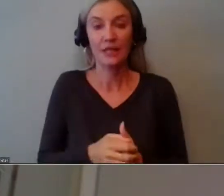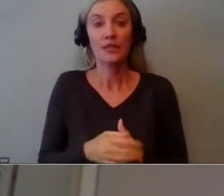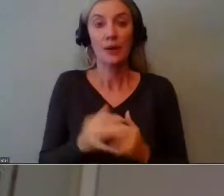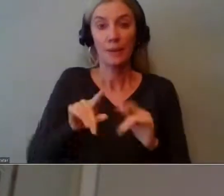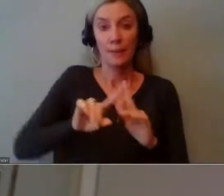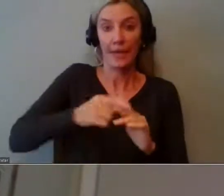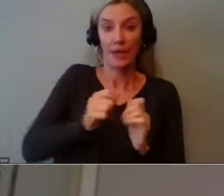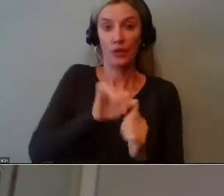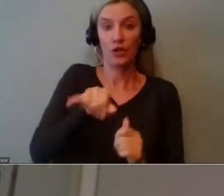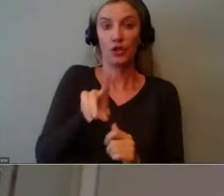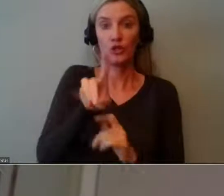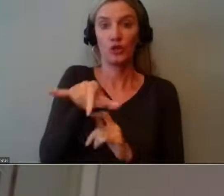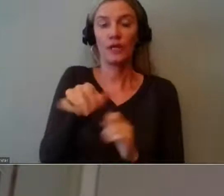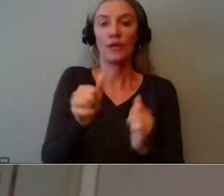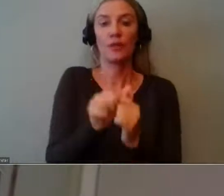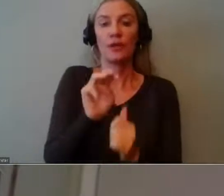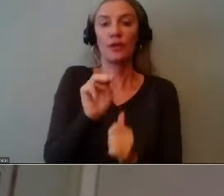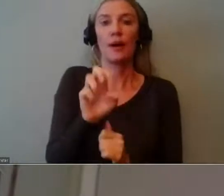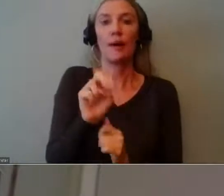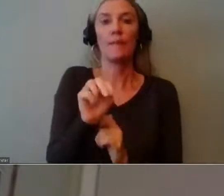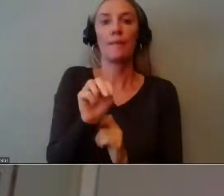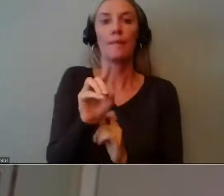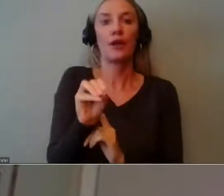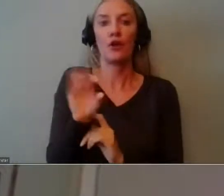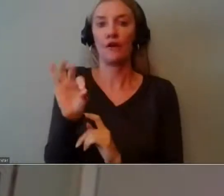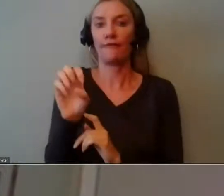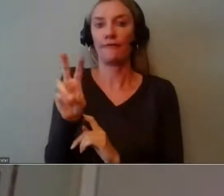with Mendo Fever.